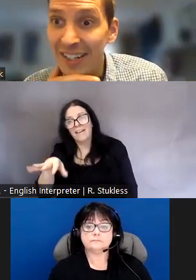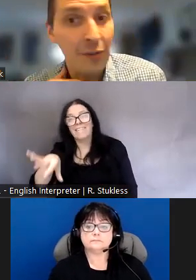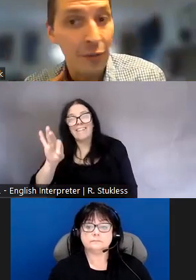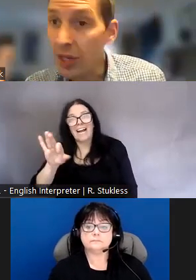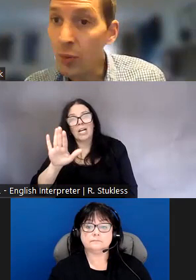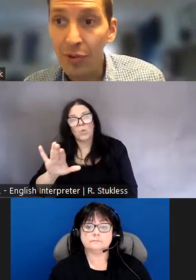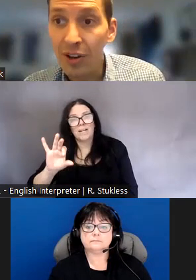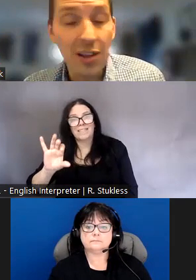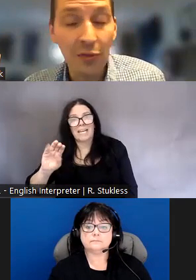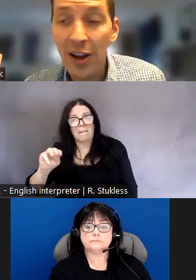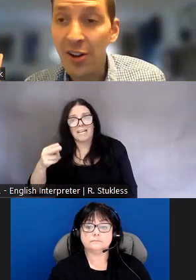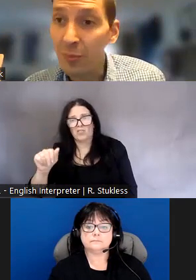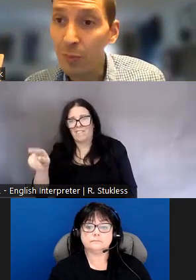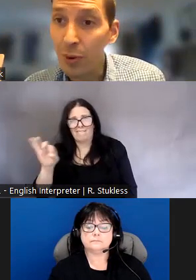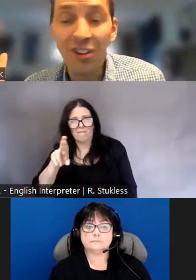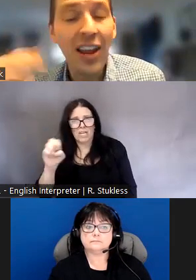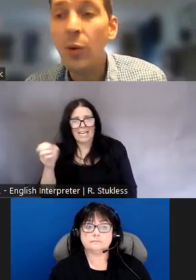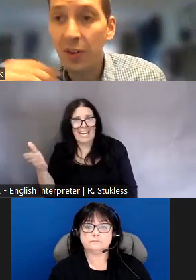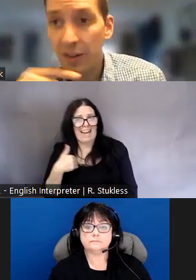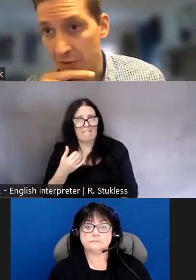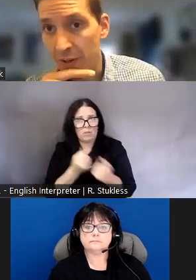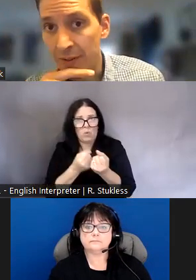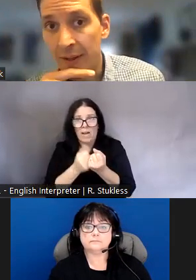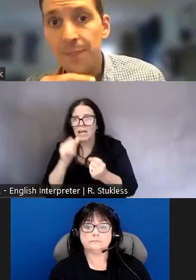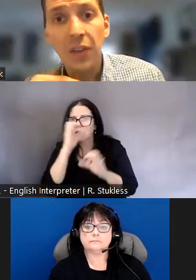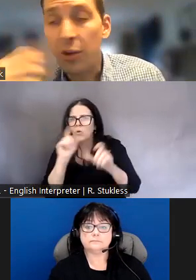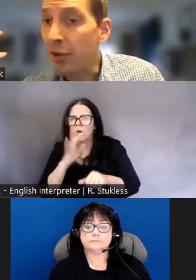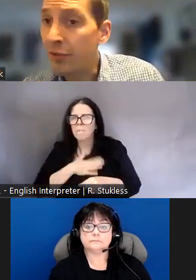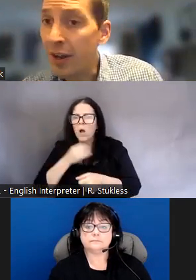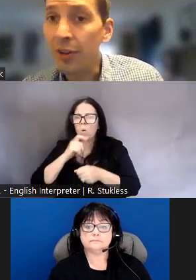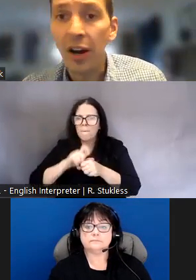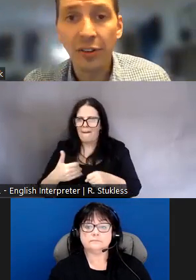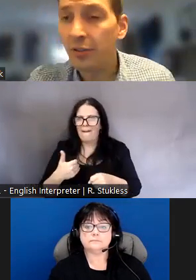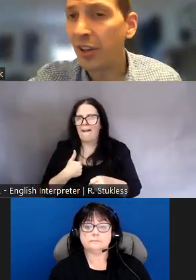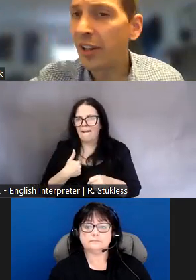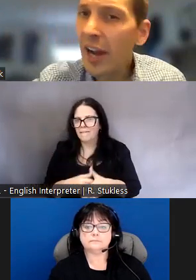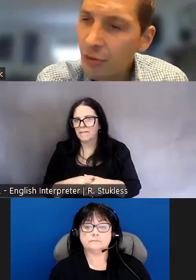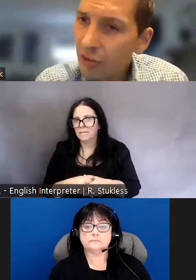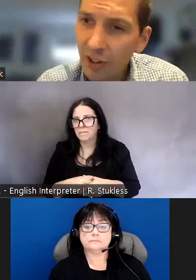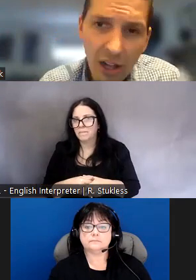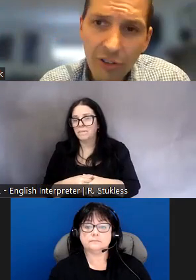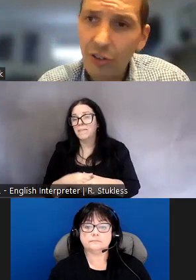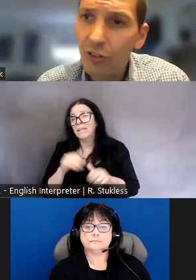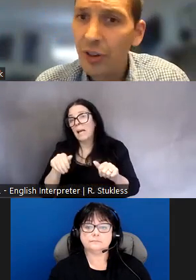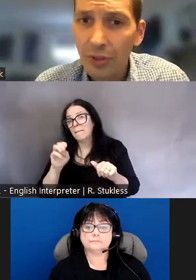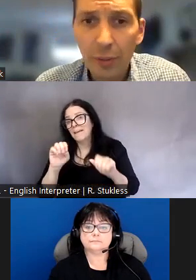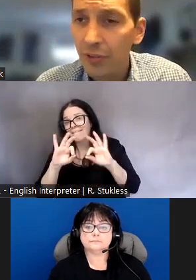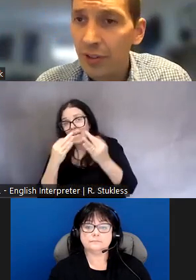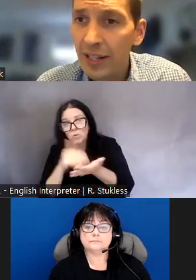cmha.ca/findyourcmha. Free website. You can find your branch anywhere in the country. You could be your family doctor, a psychiatrist,